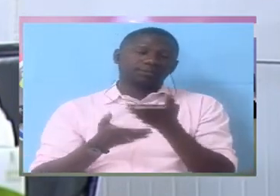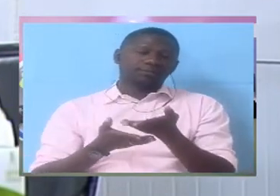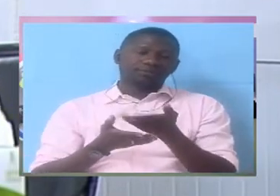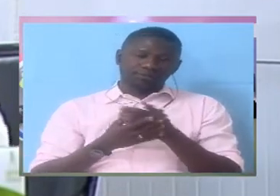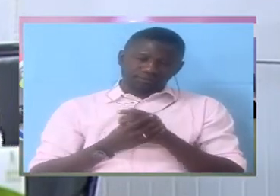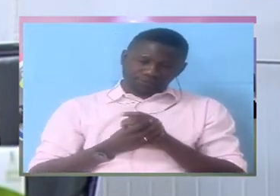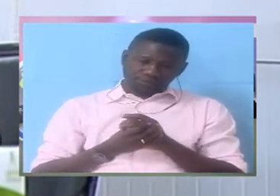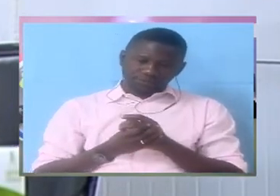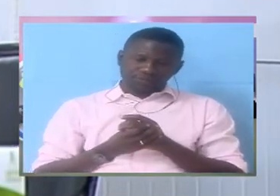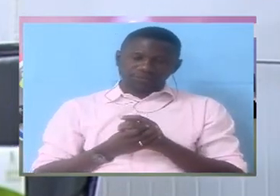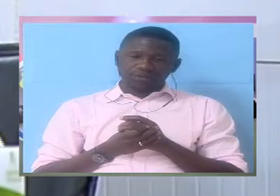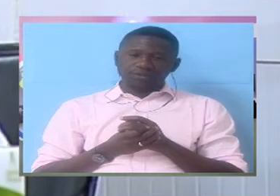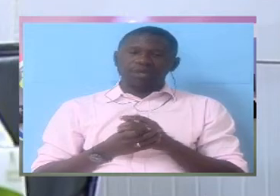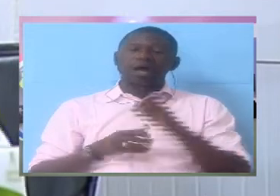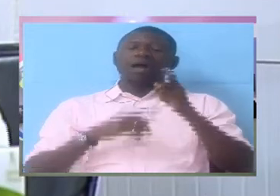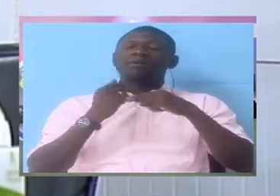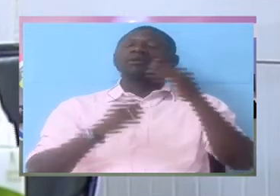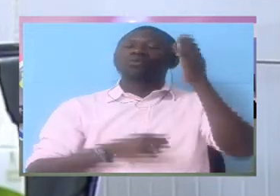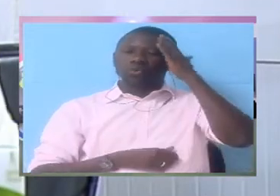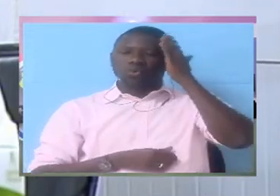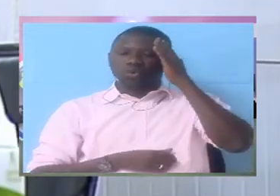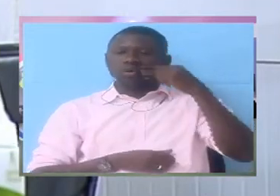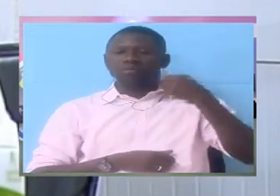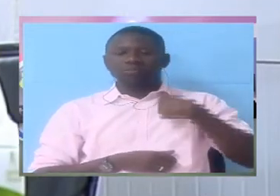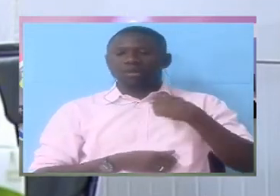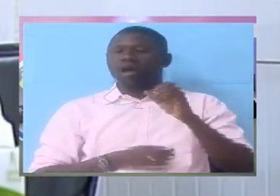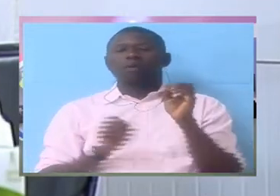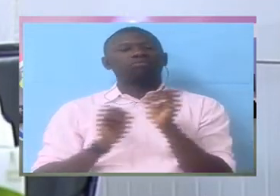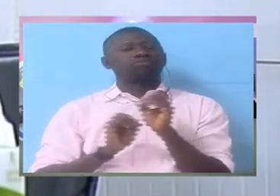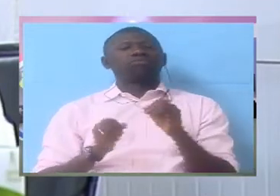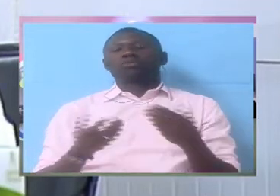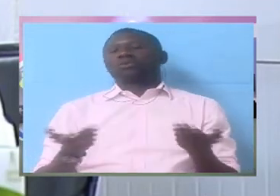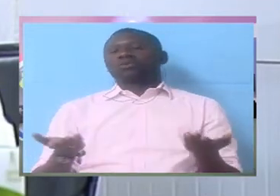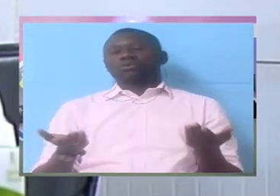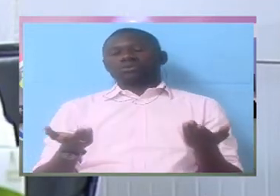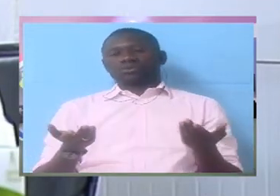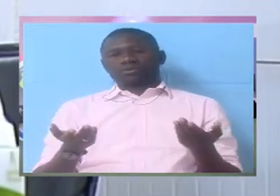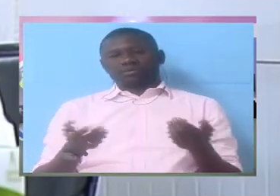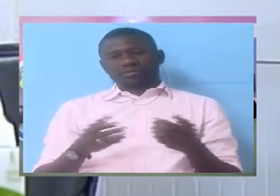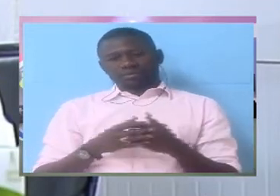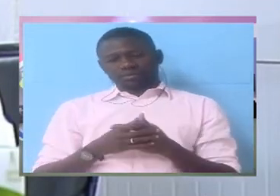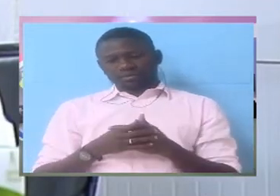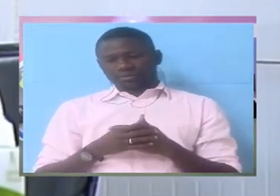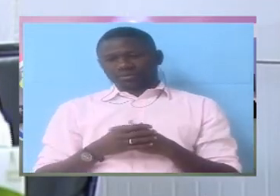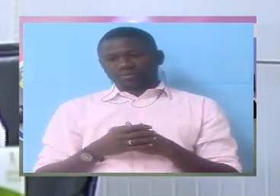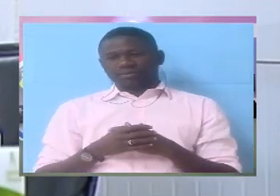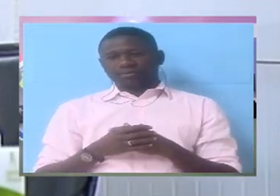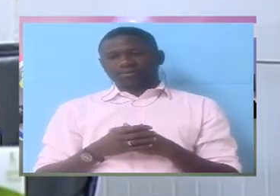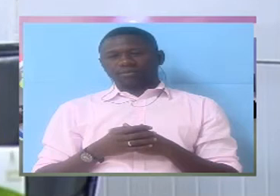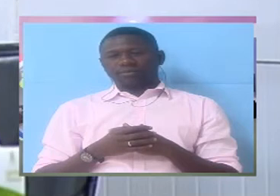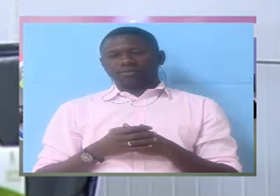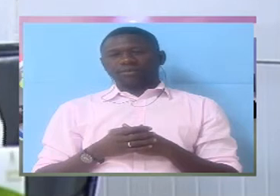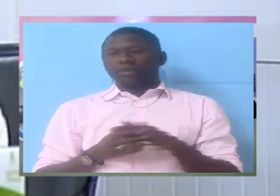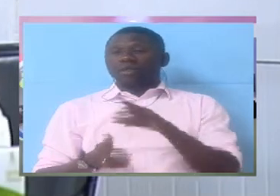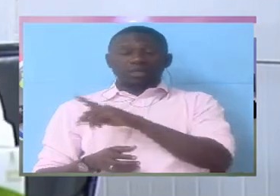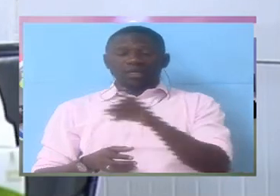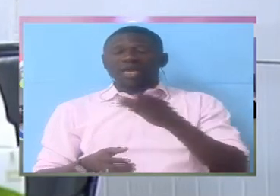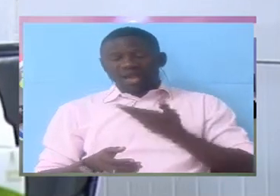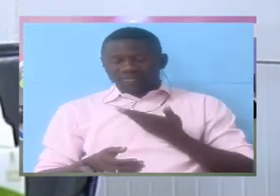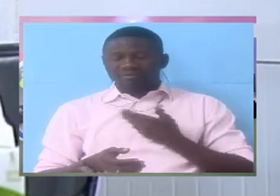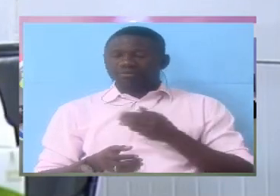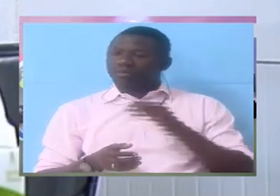mkono jube. It was found that not Salmina. Ringa kuofana mkono jube, nitatata na kwa manke Salmina ti. And they had to apologize